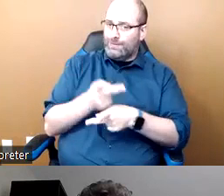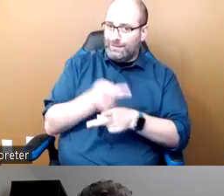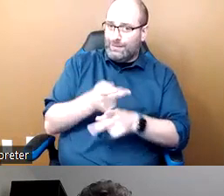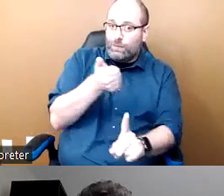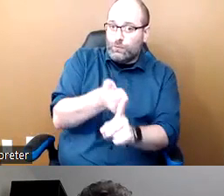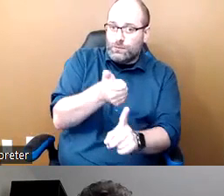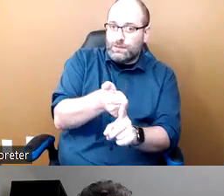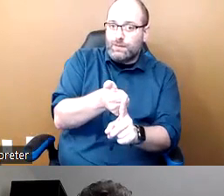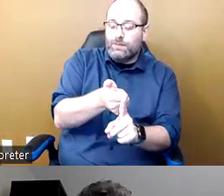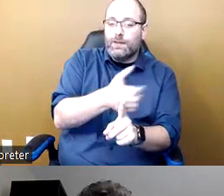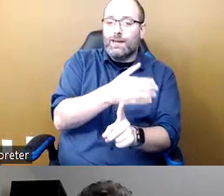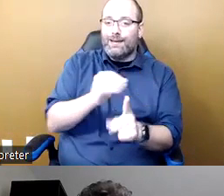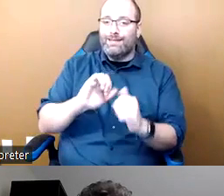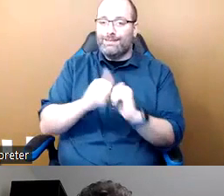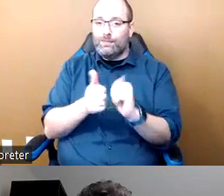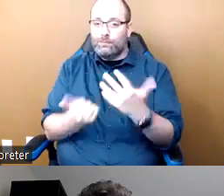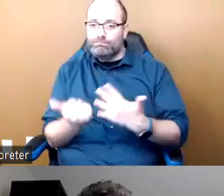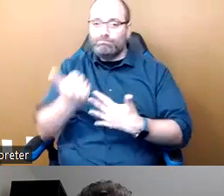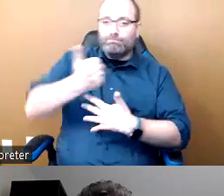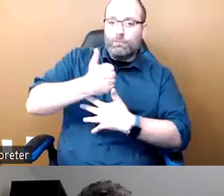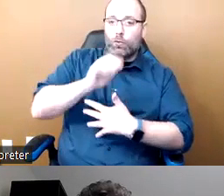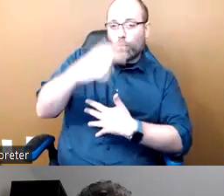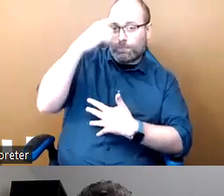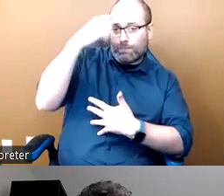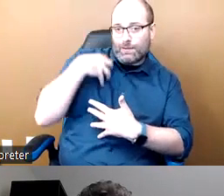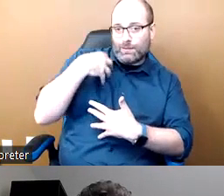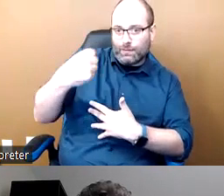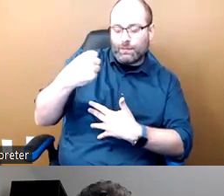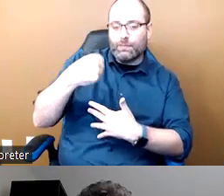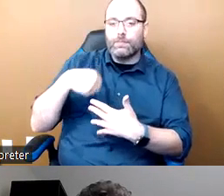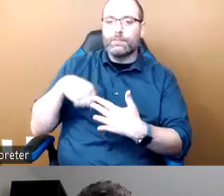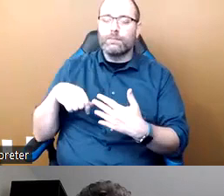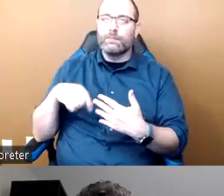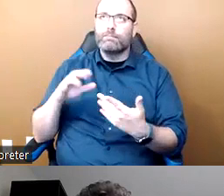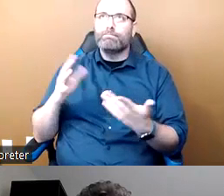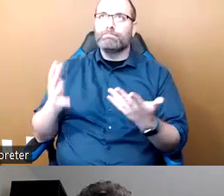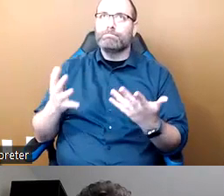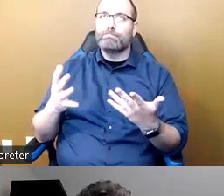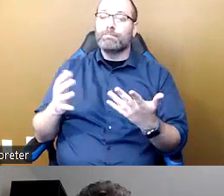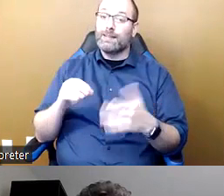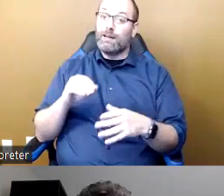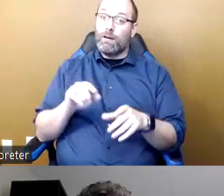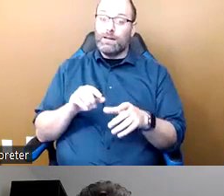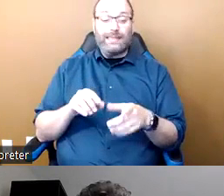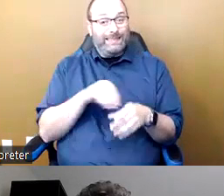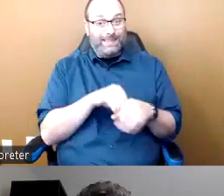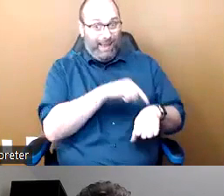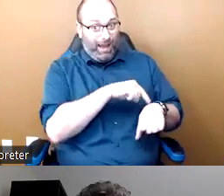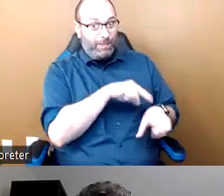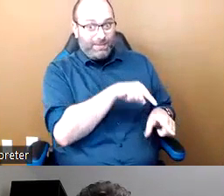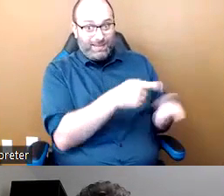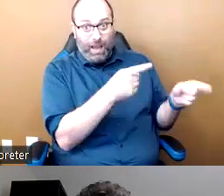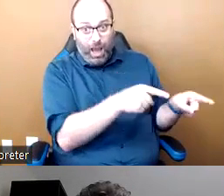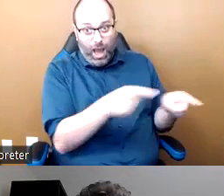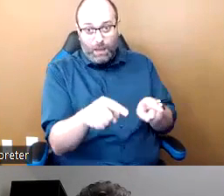yourself and how you prioritize your mental health, even in times such as this, when it can